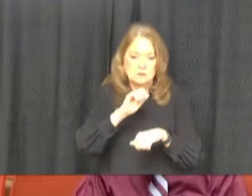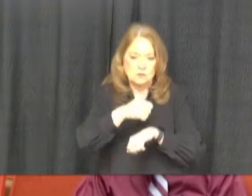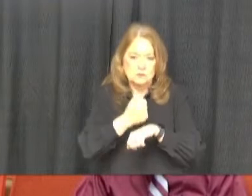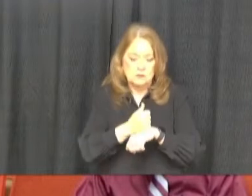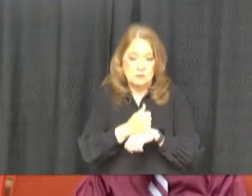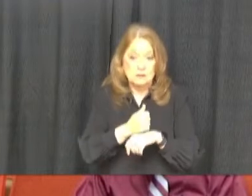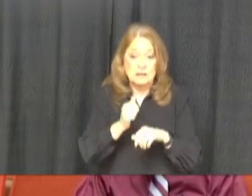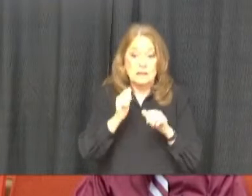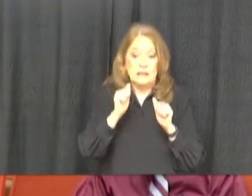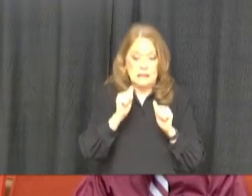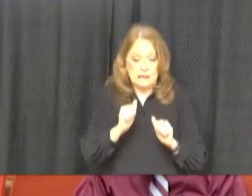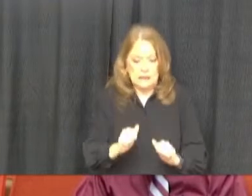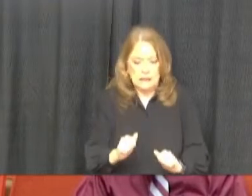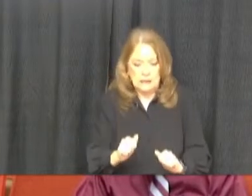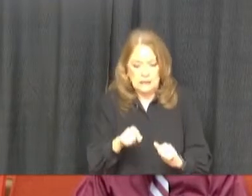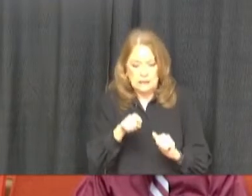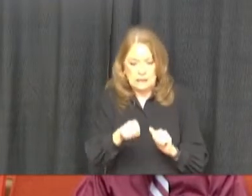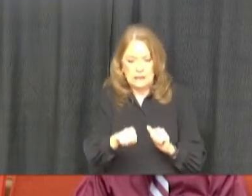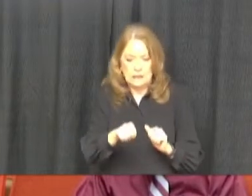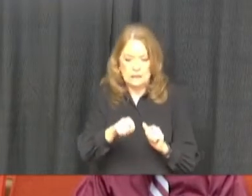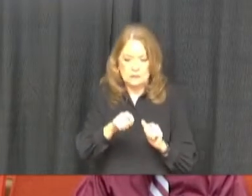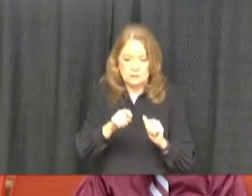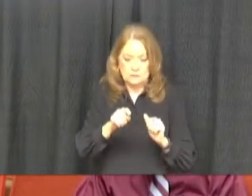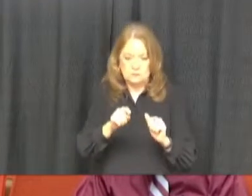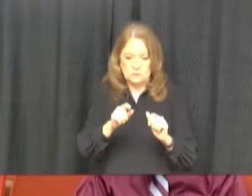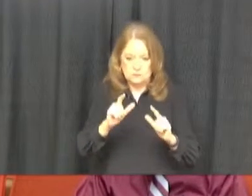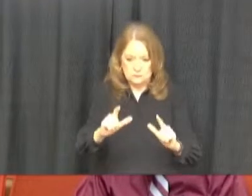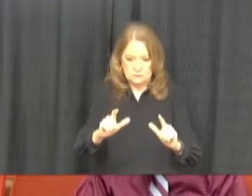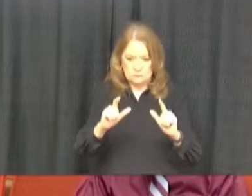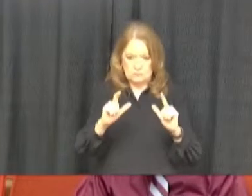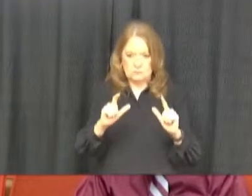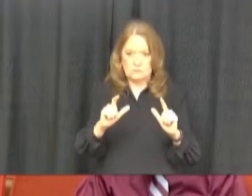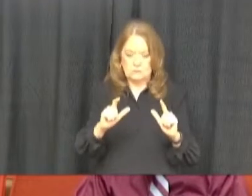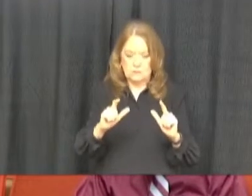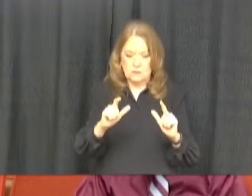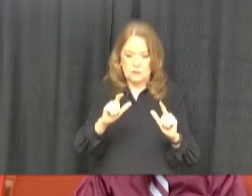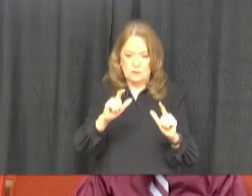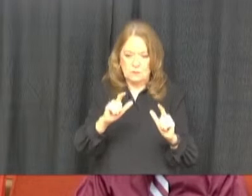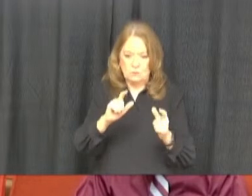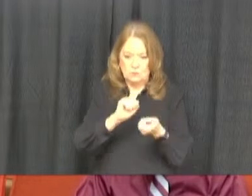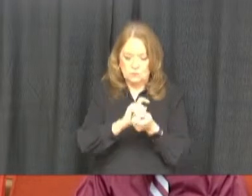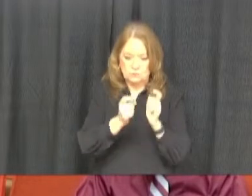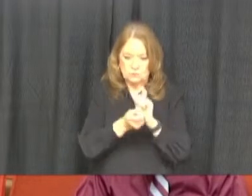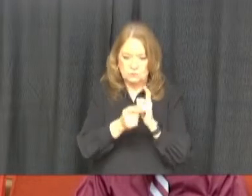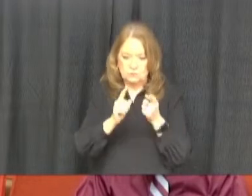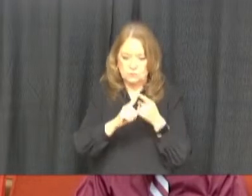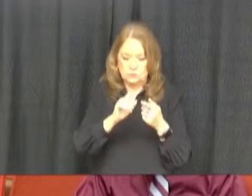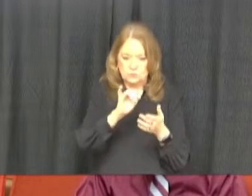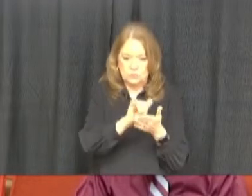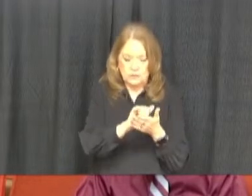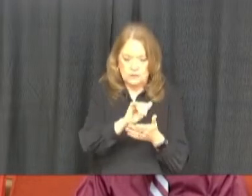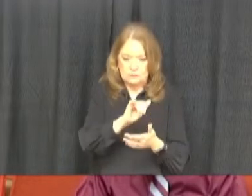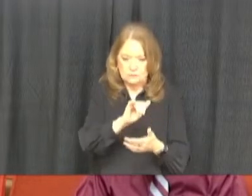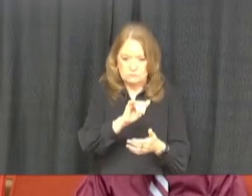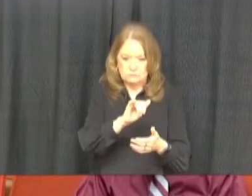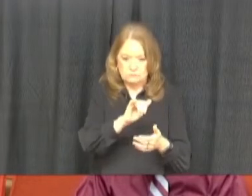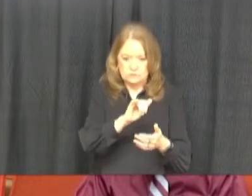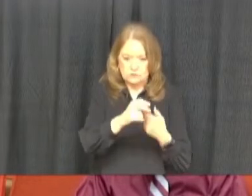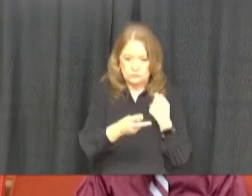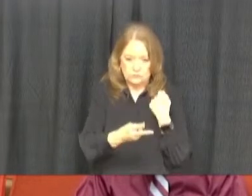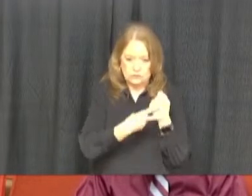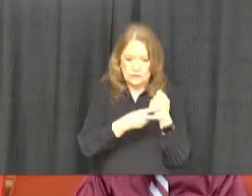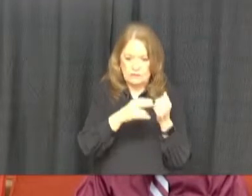Somehow it can translate the image into that alphanumeric value and store that